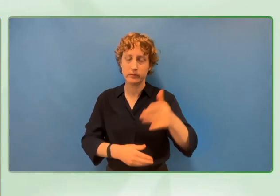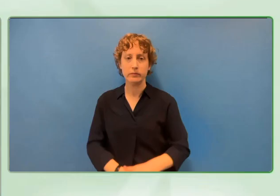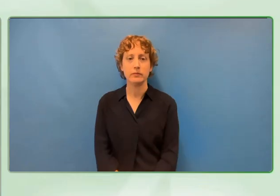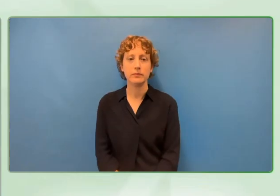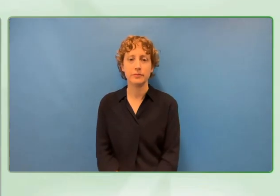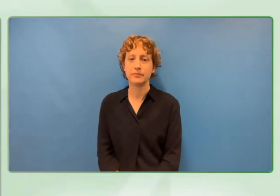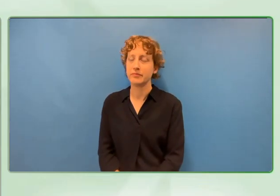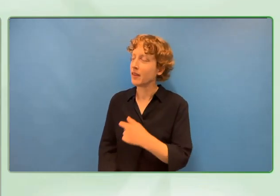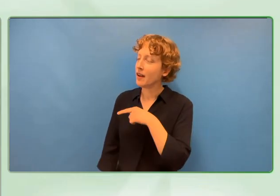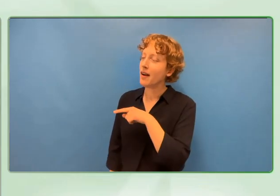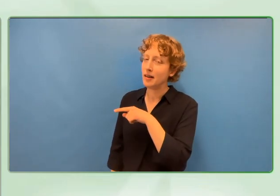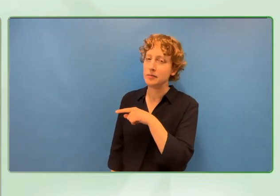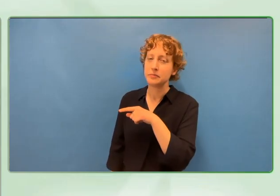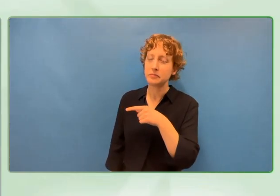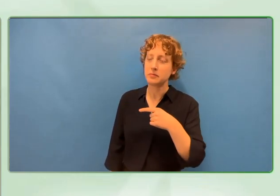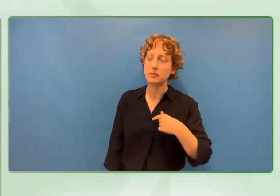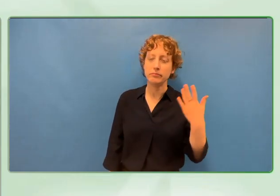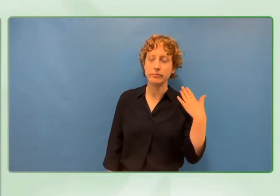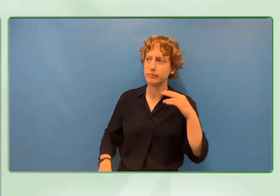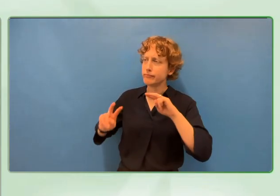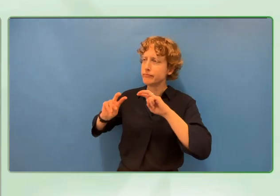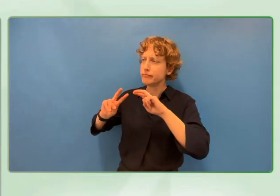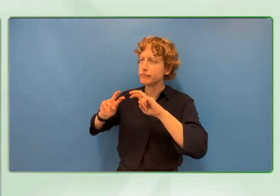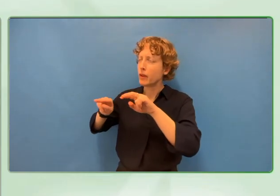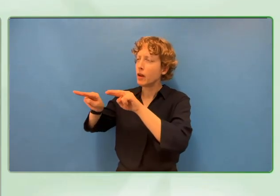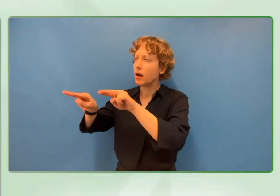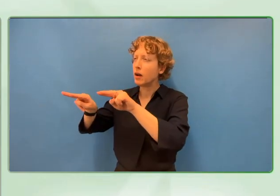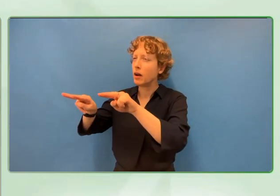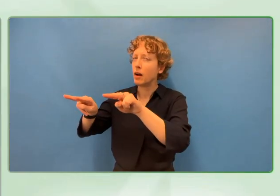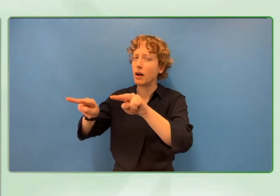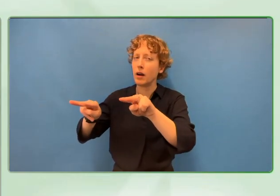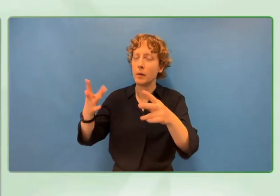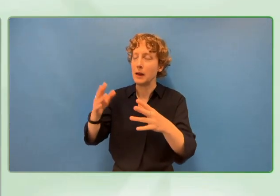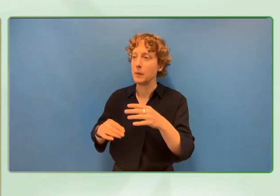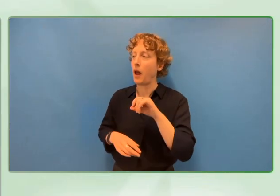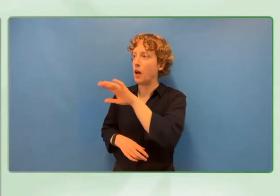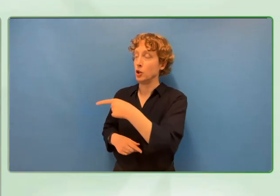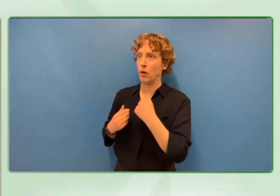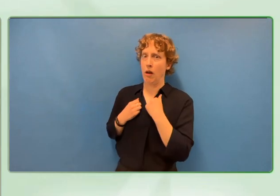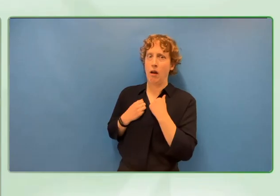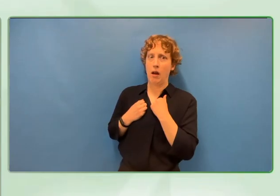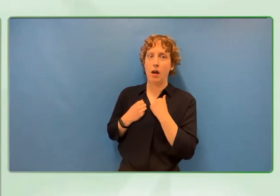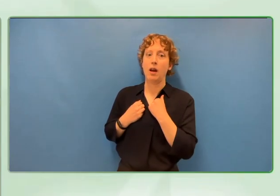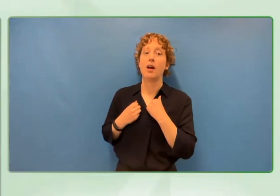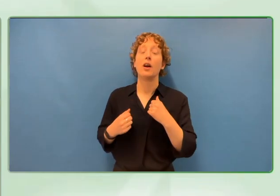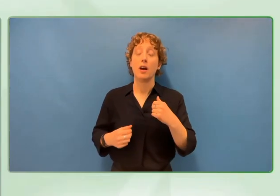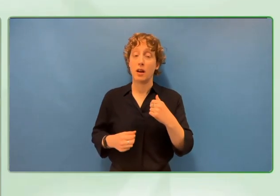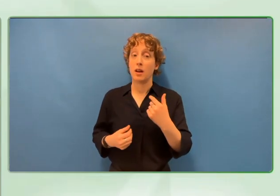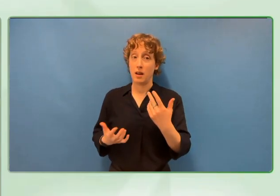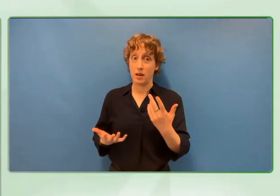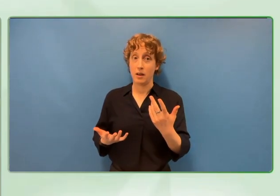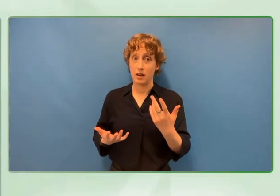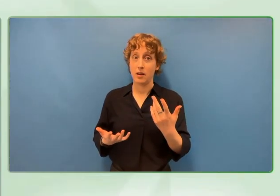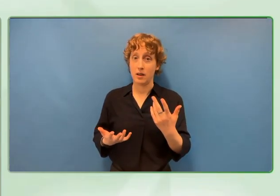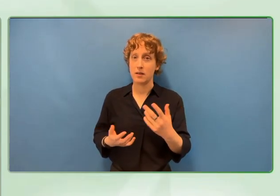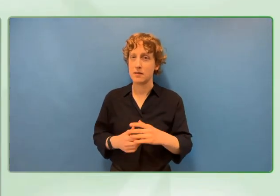places, we would have, and this is going to sound horrific, and maybe it's still around, but we would have screens behind perspex screens, you know,